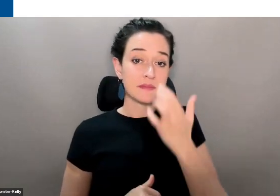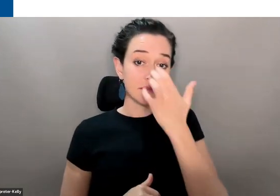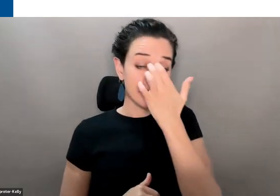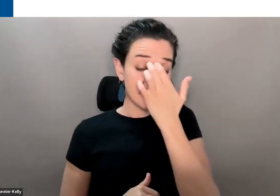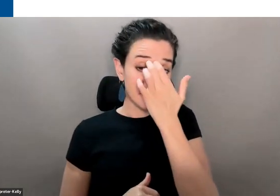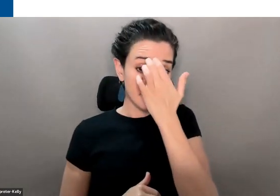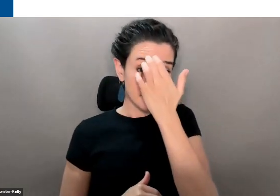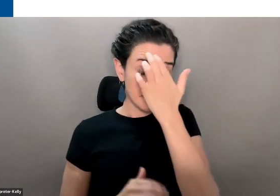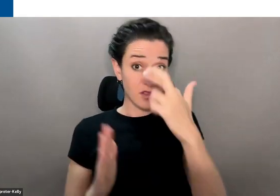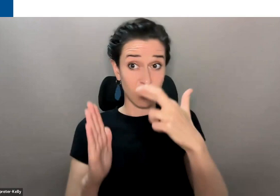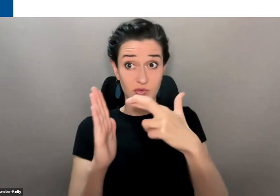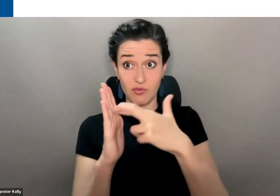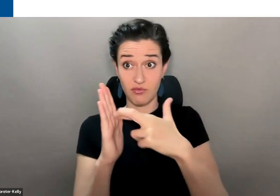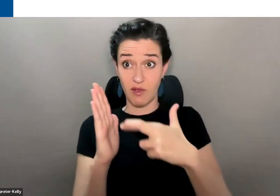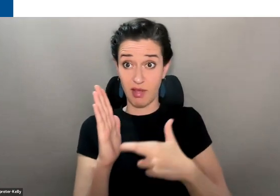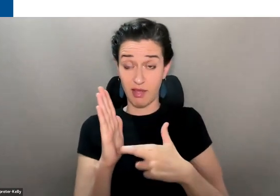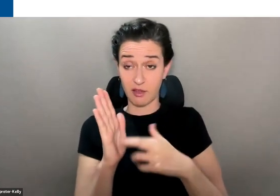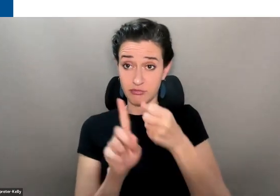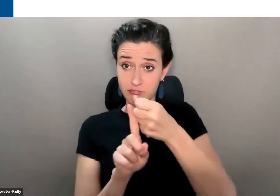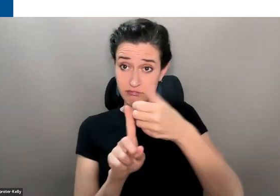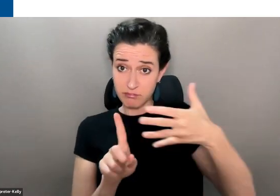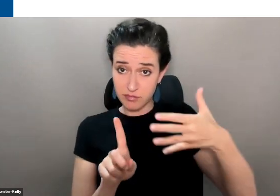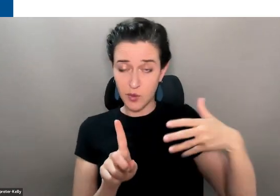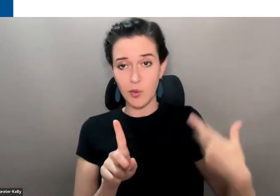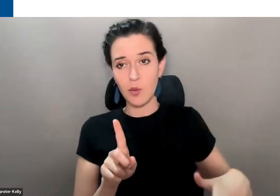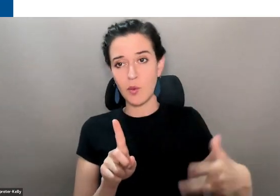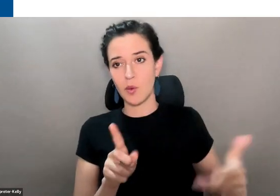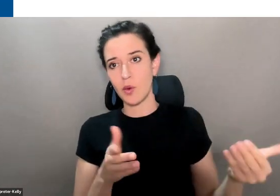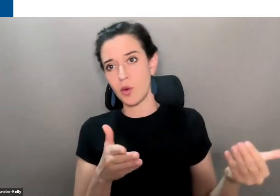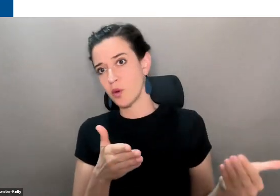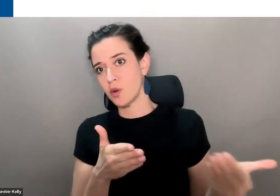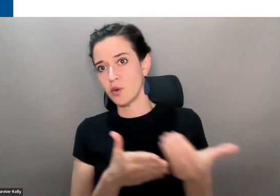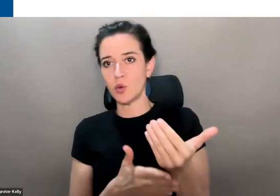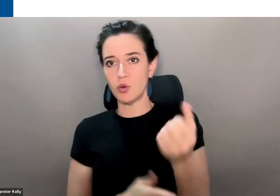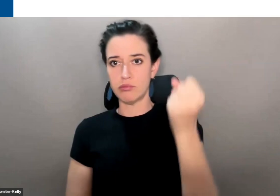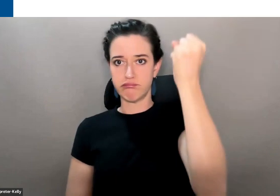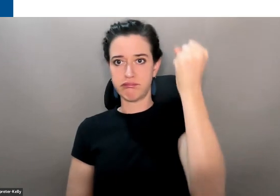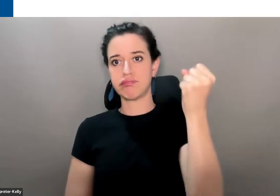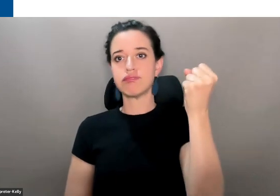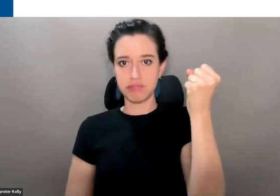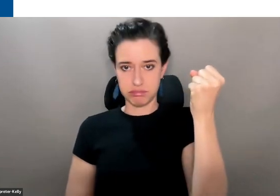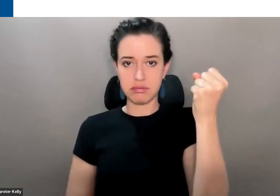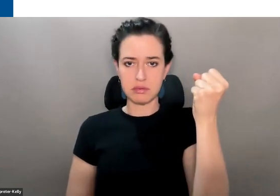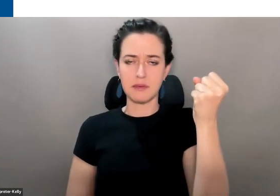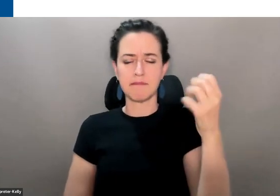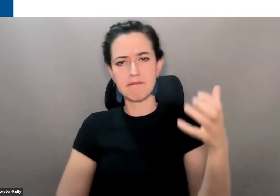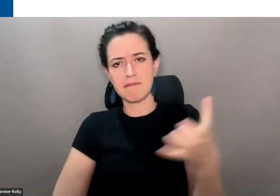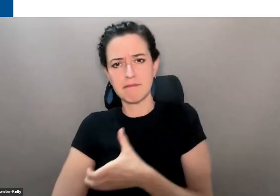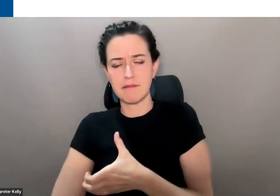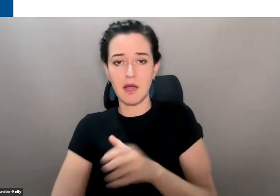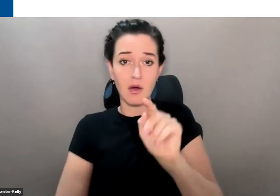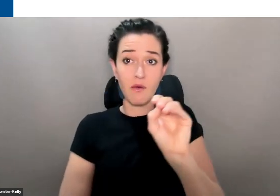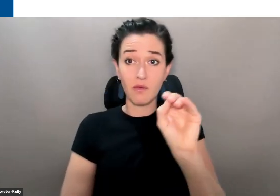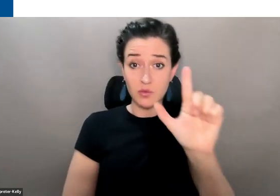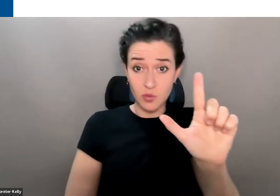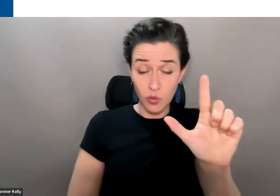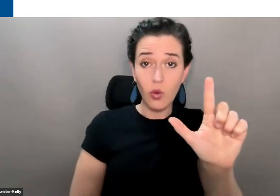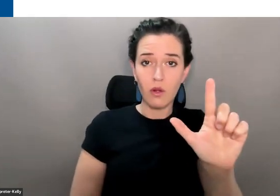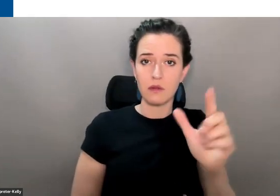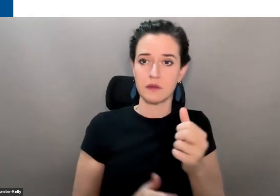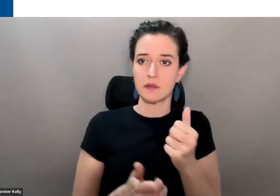truly groundbreaking, creating one of the most powerful tools we have ever had to combat